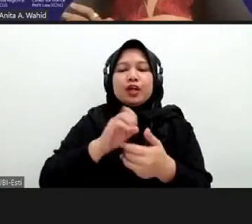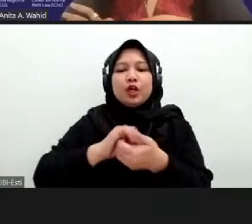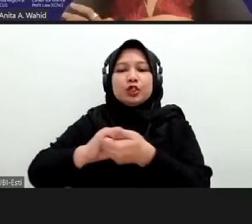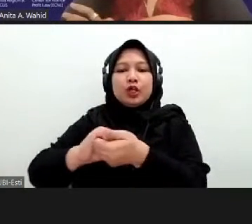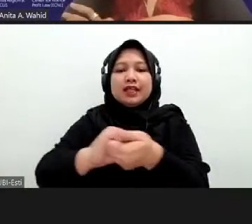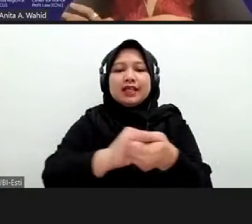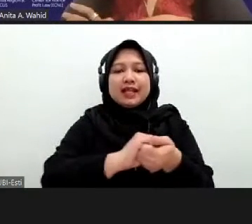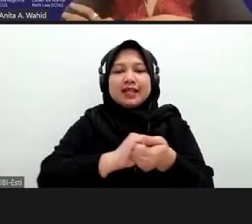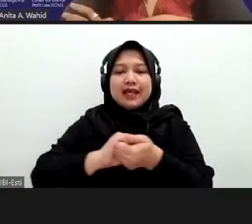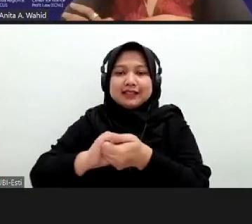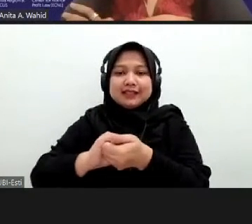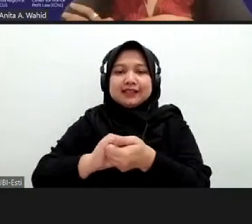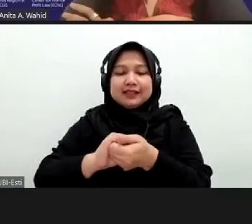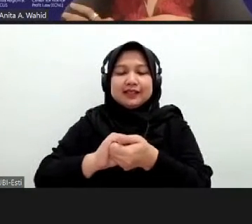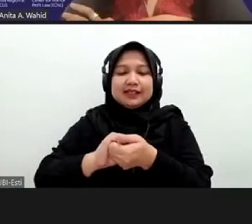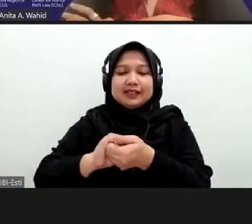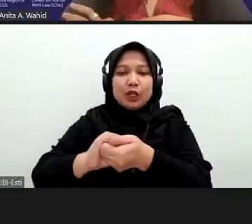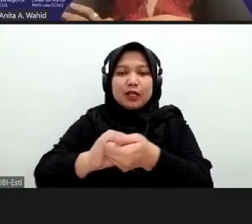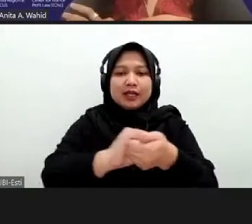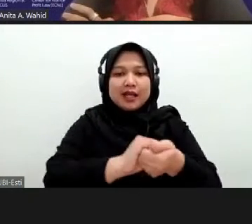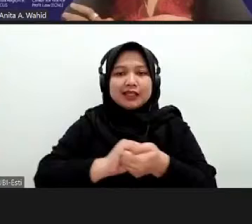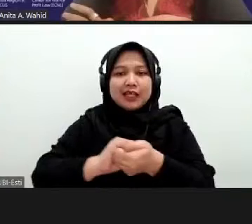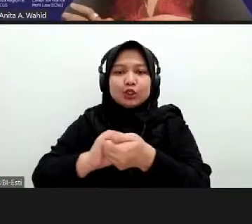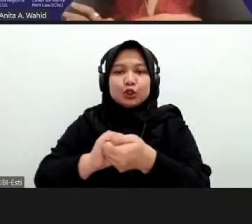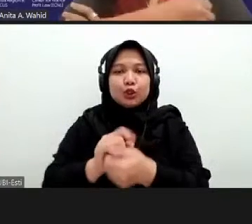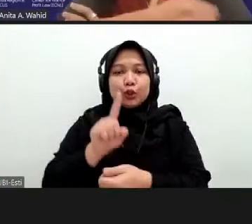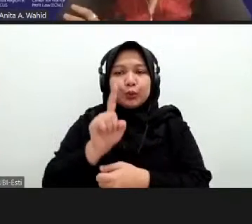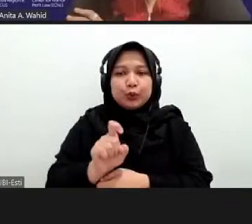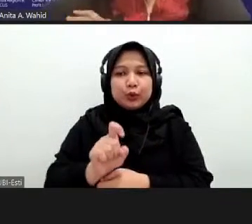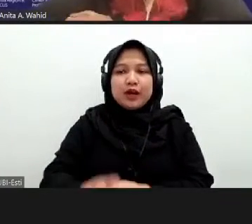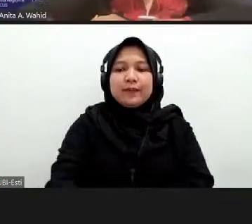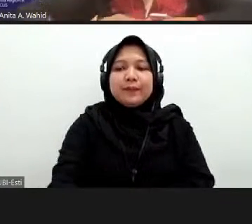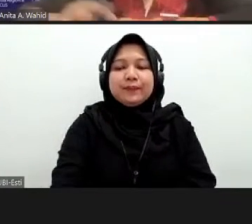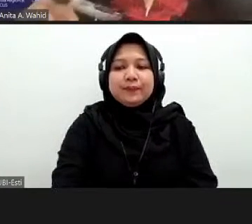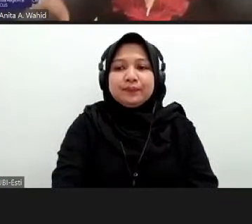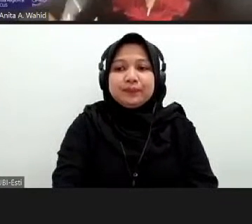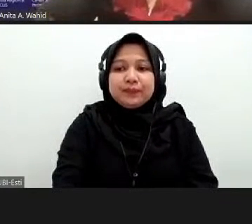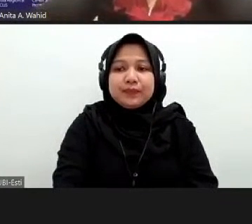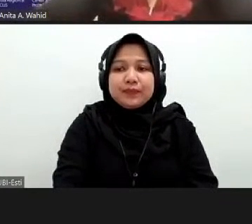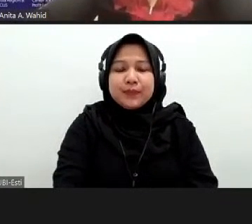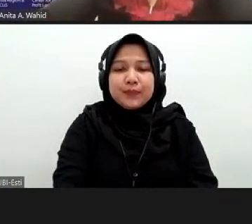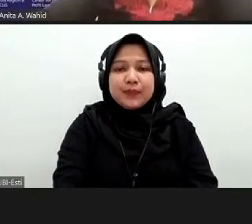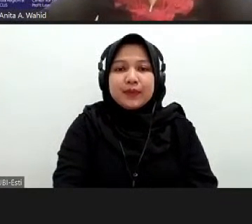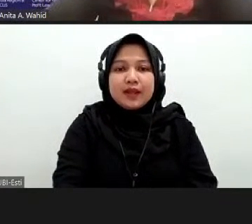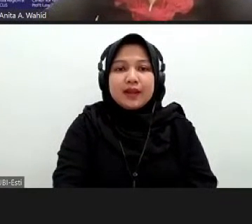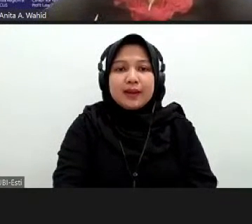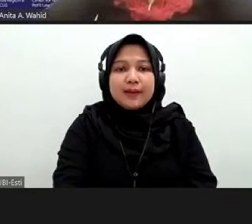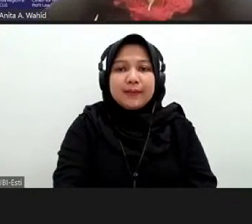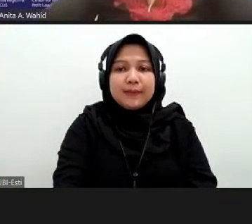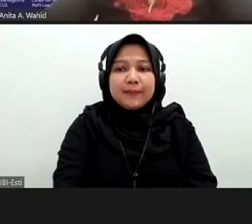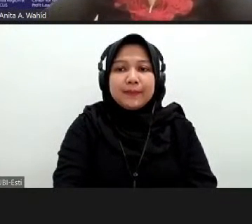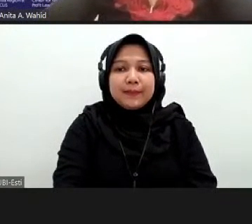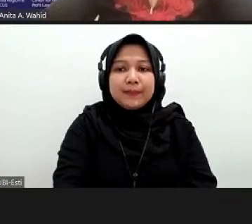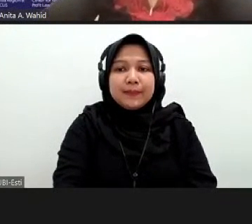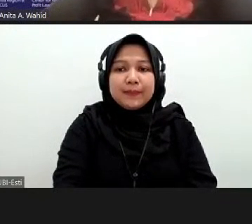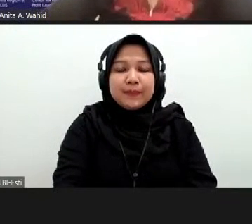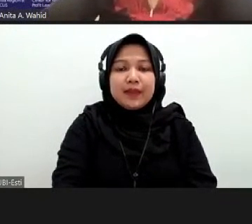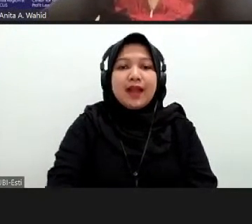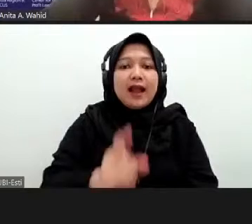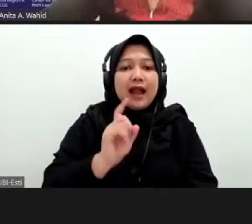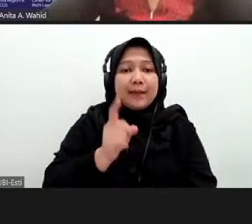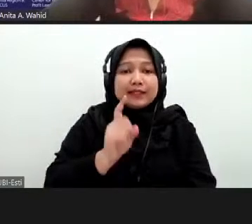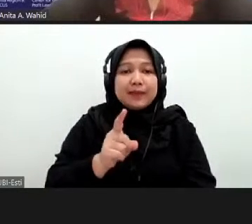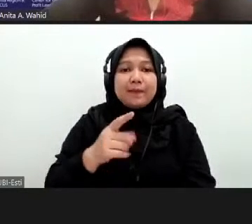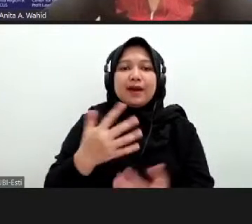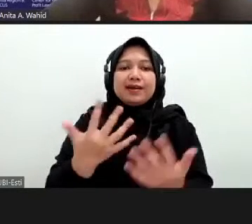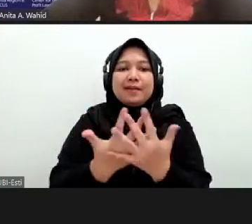interregional solidarity within the region itself is very important, because we can see there's so many civil